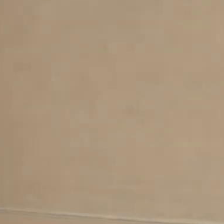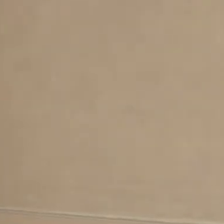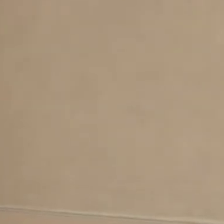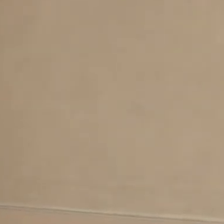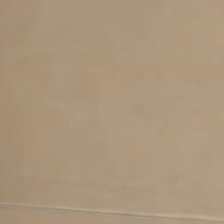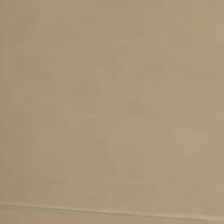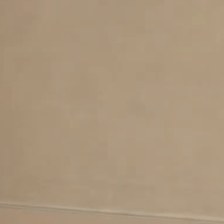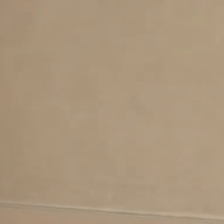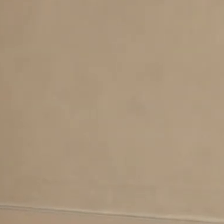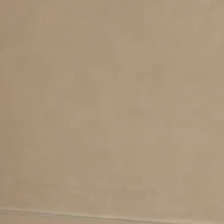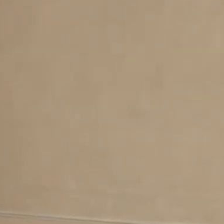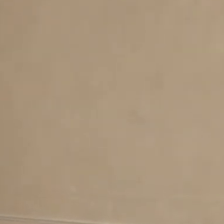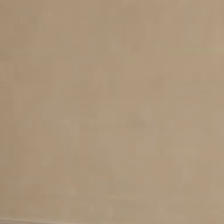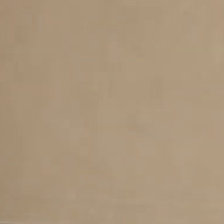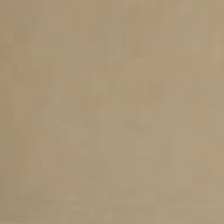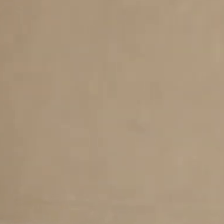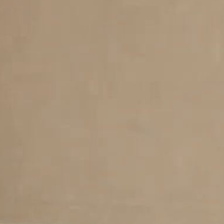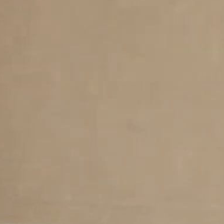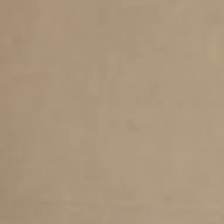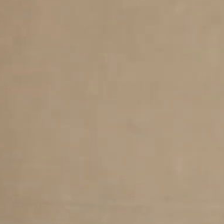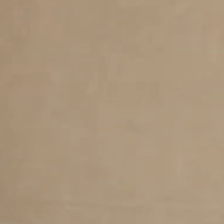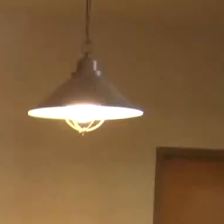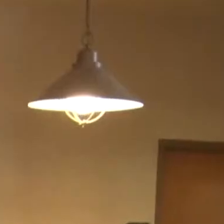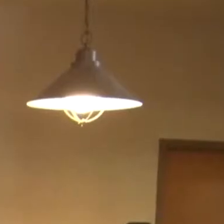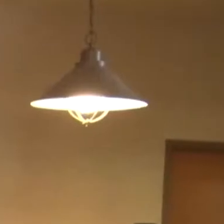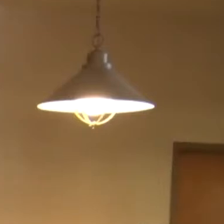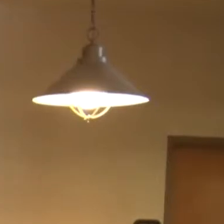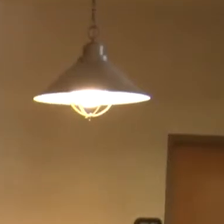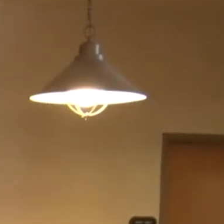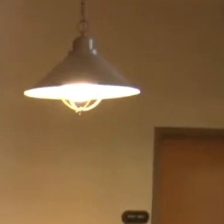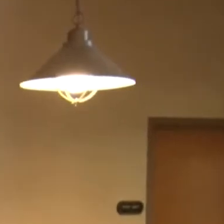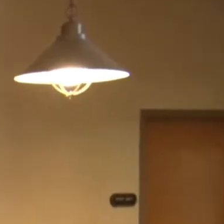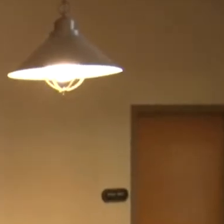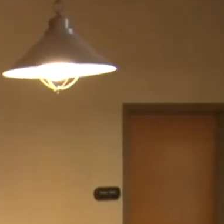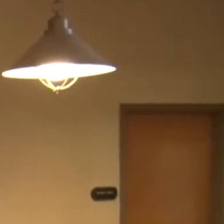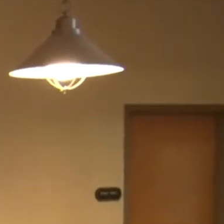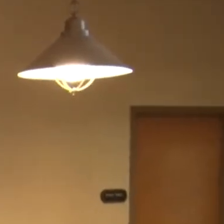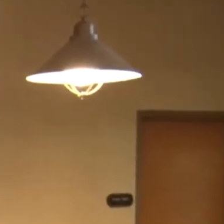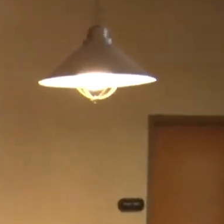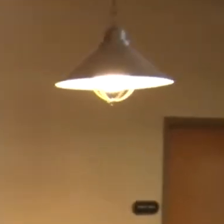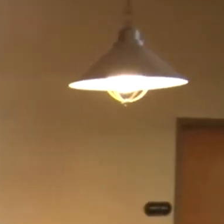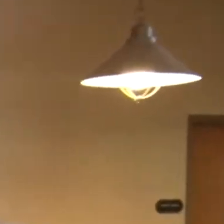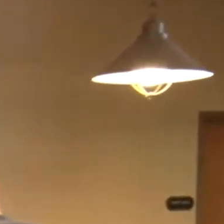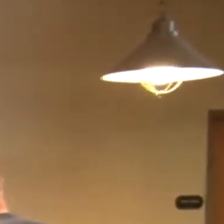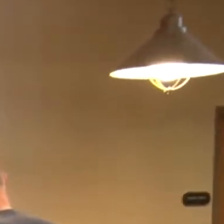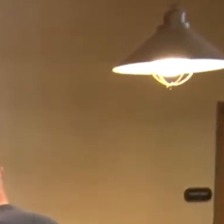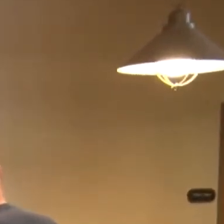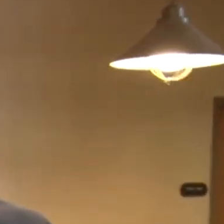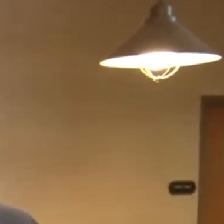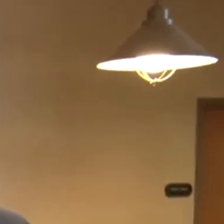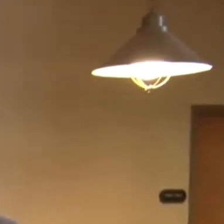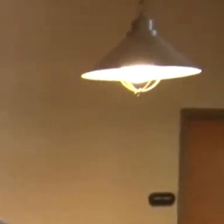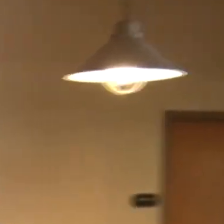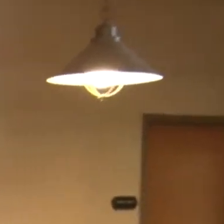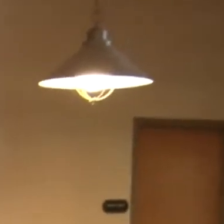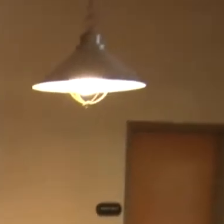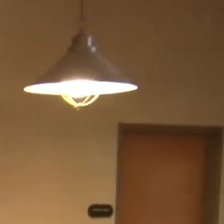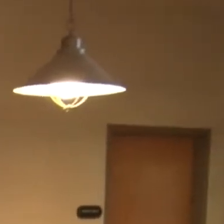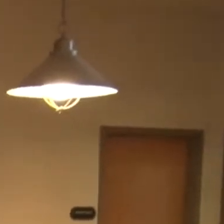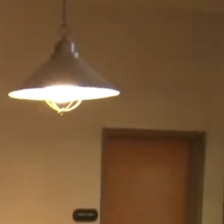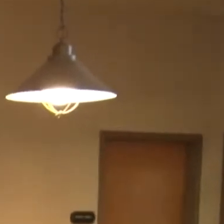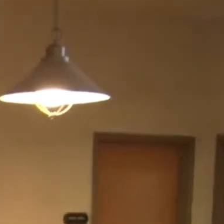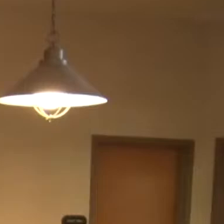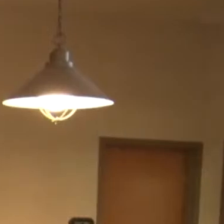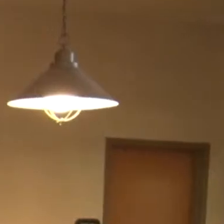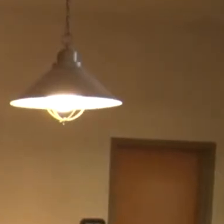Just do it because it saves lives, I think. This is Governor Justice, and I'm trying to